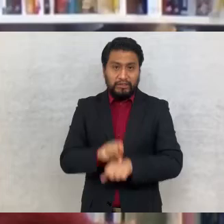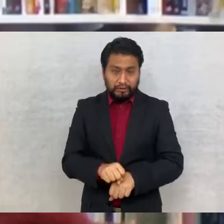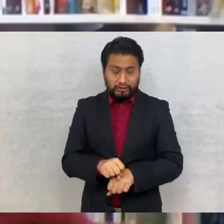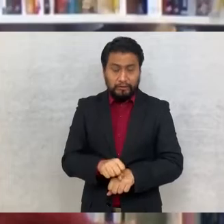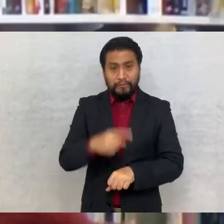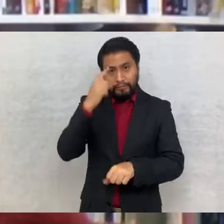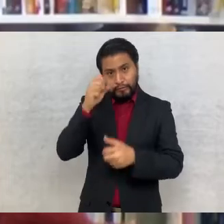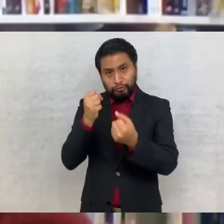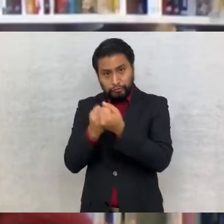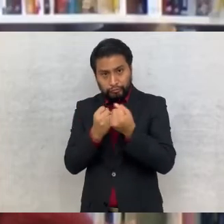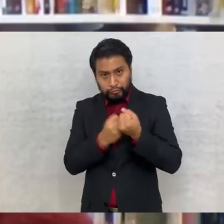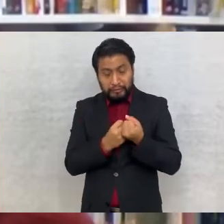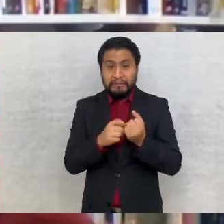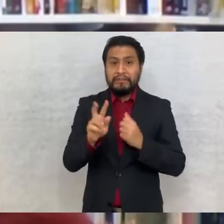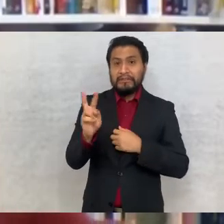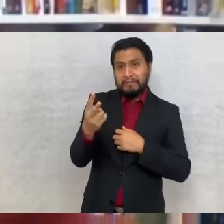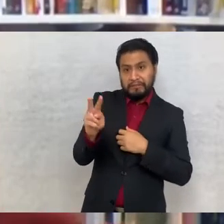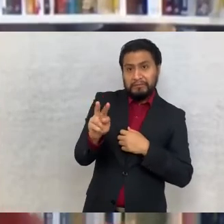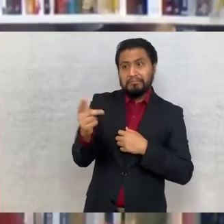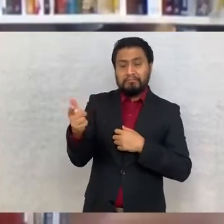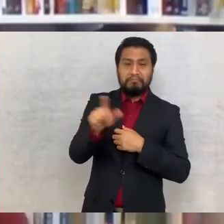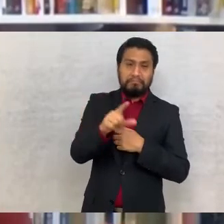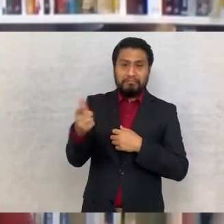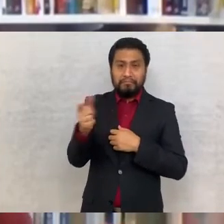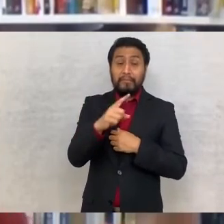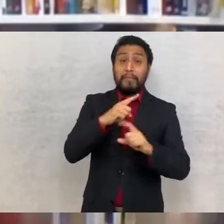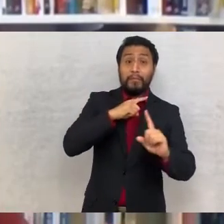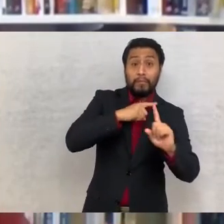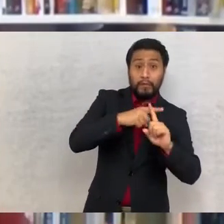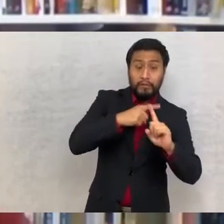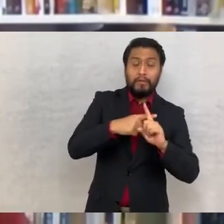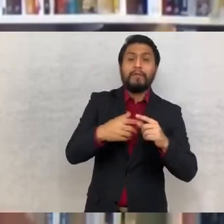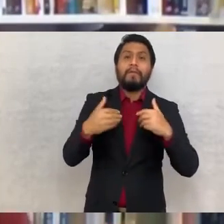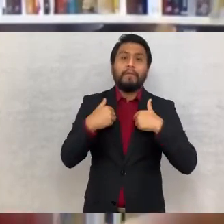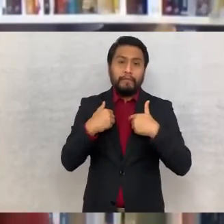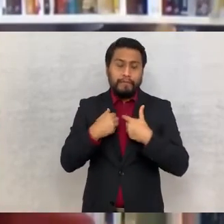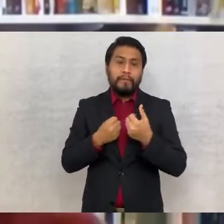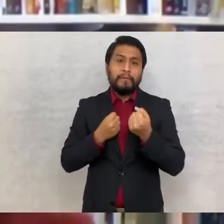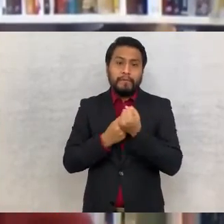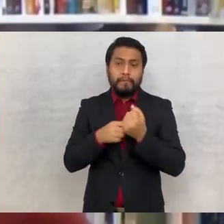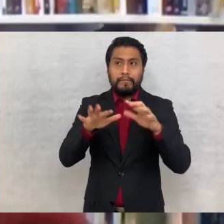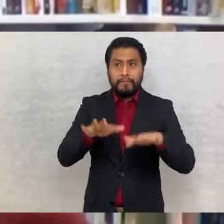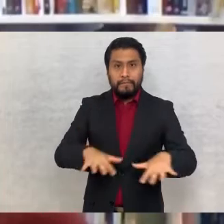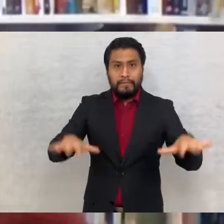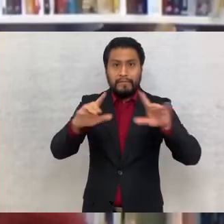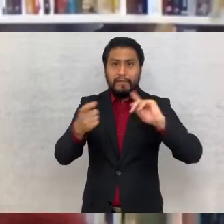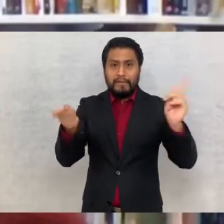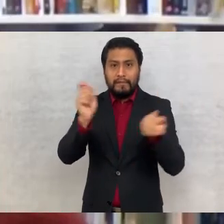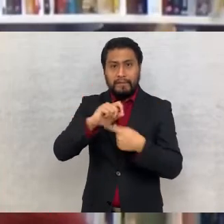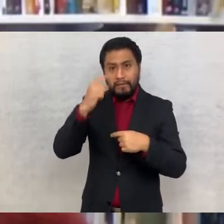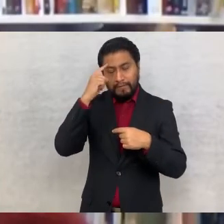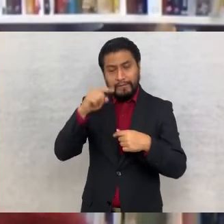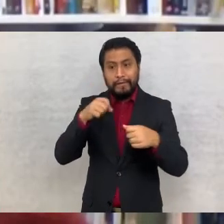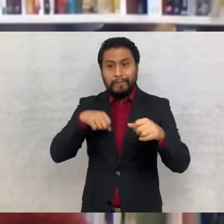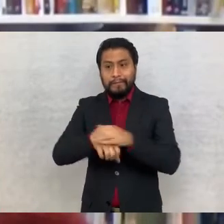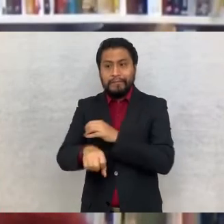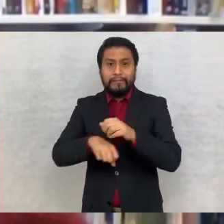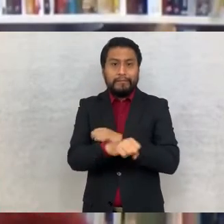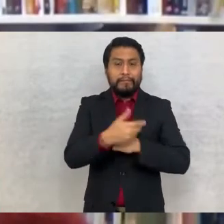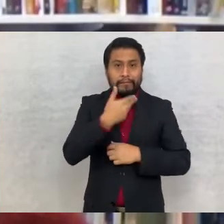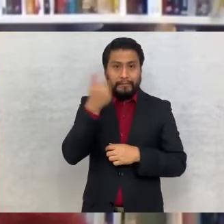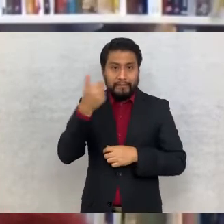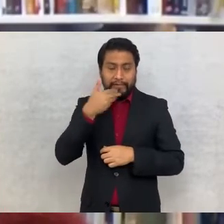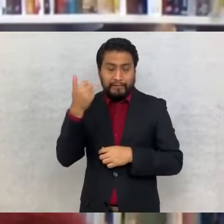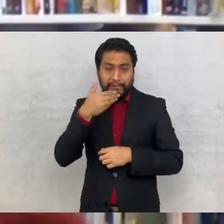two biological traditions to support either of the two alternatives. For the positive, they held that environmental changes could influence